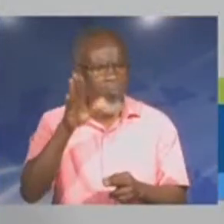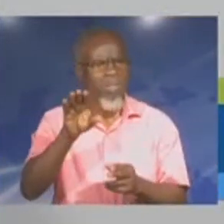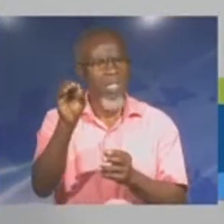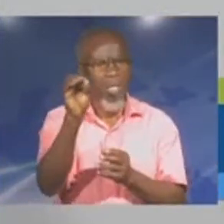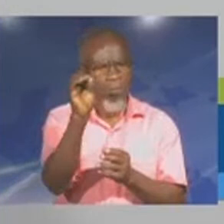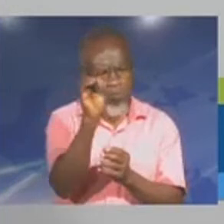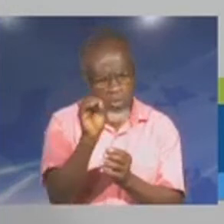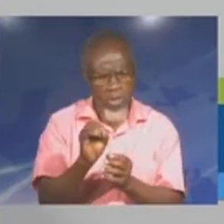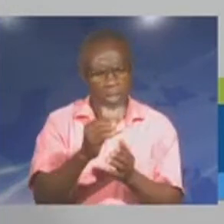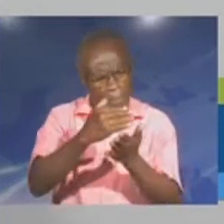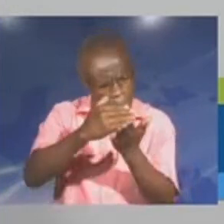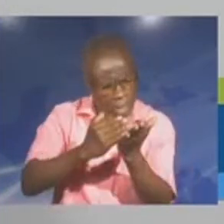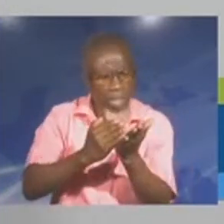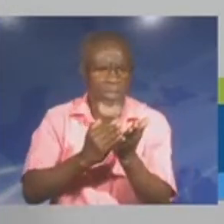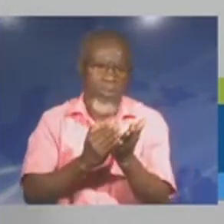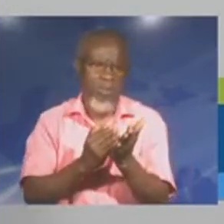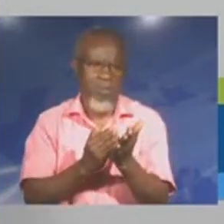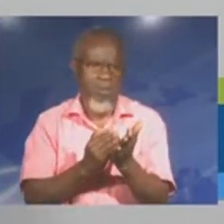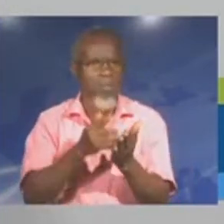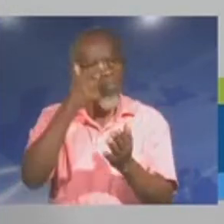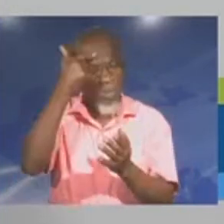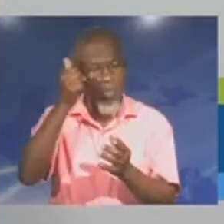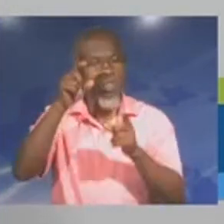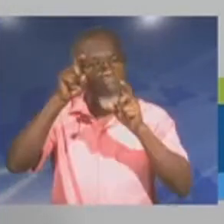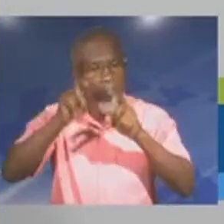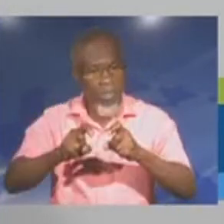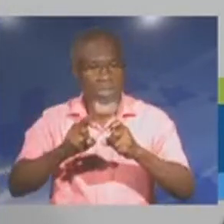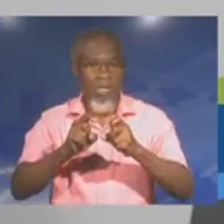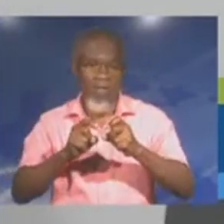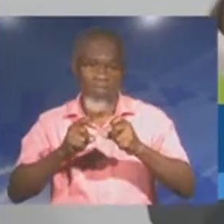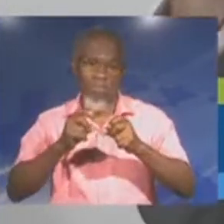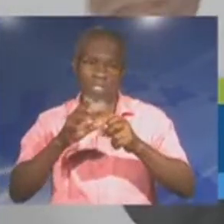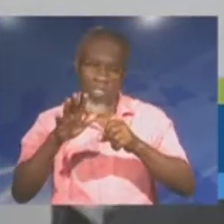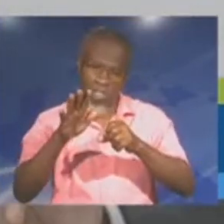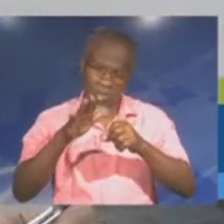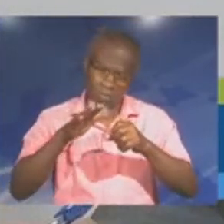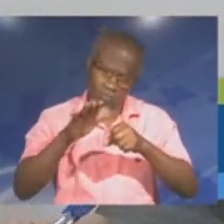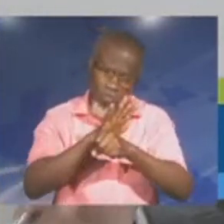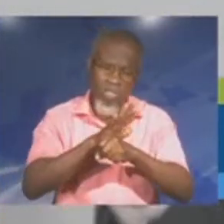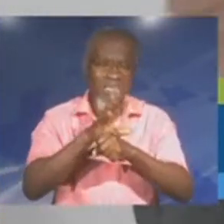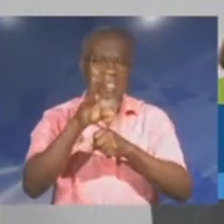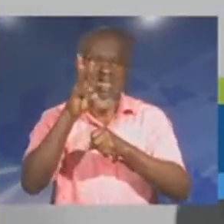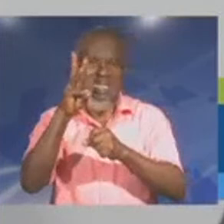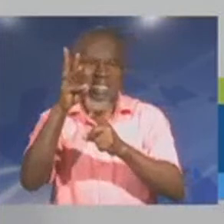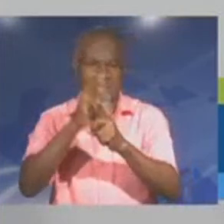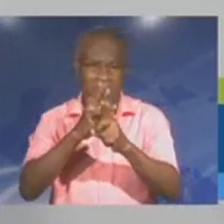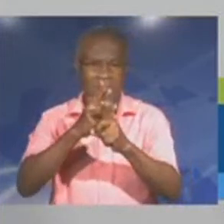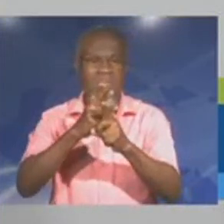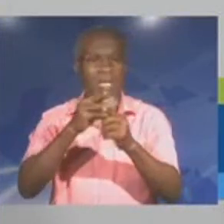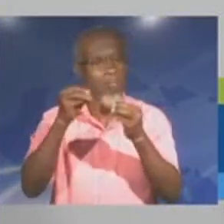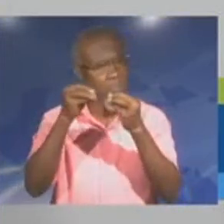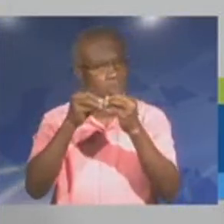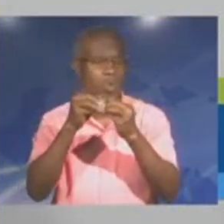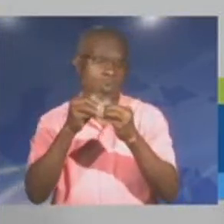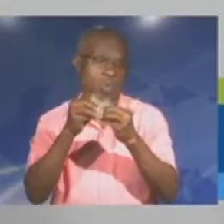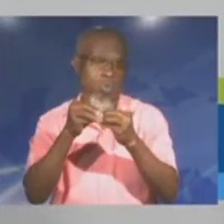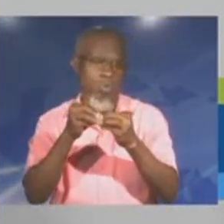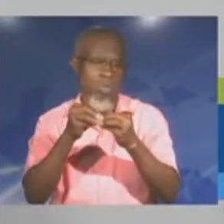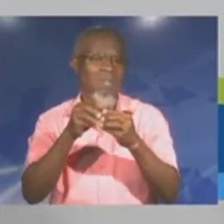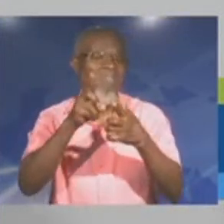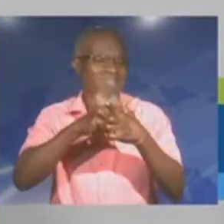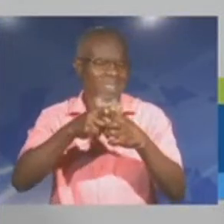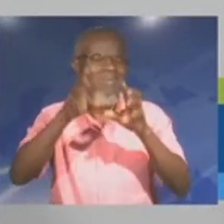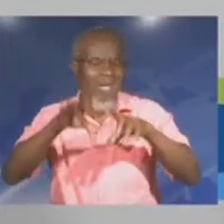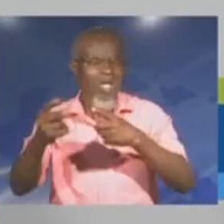because you have to have been vaccinated 6 months and over. So yes, we are